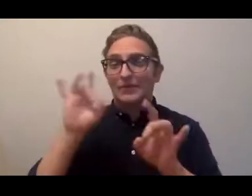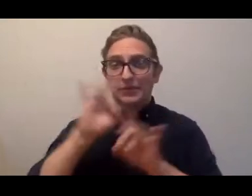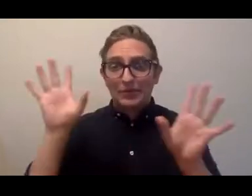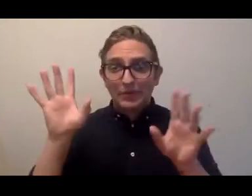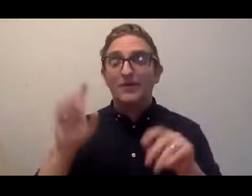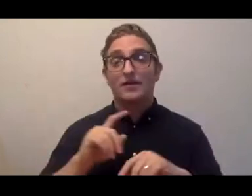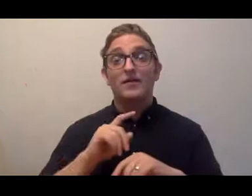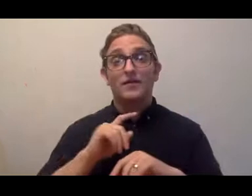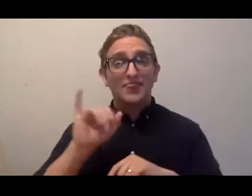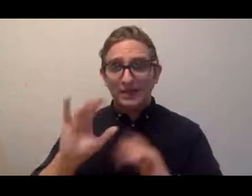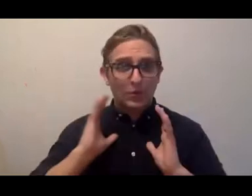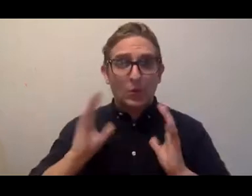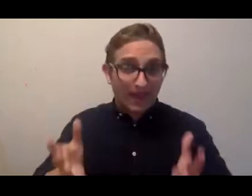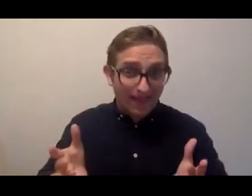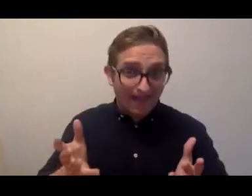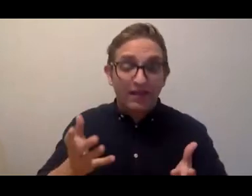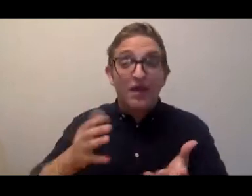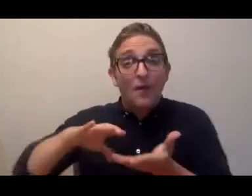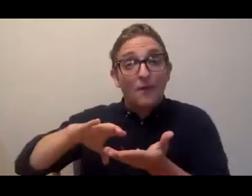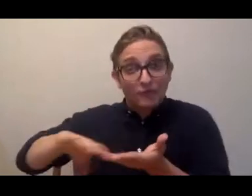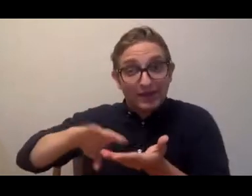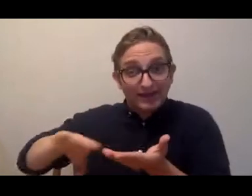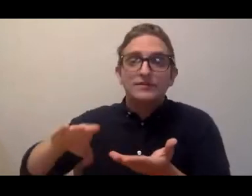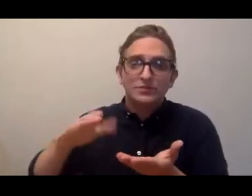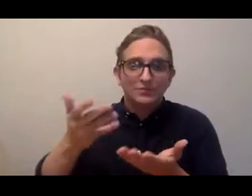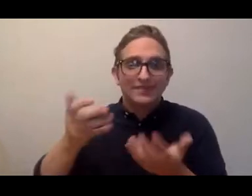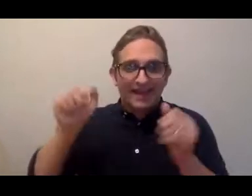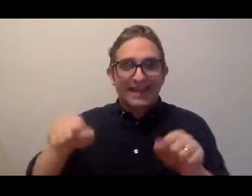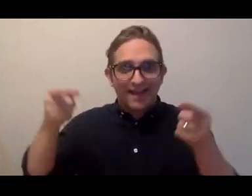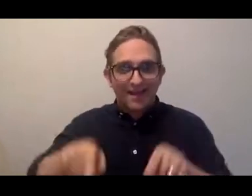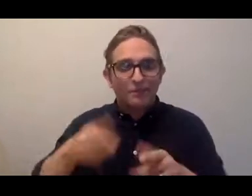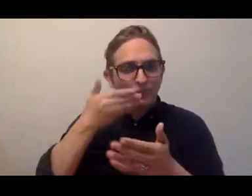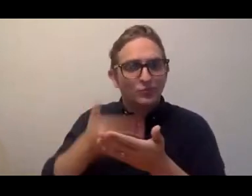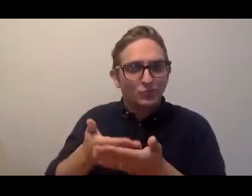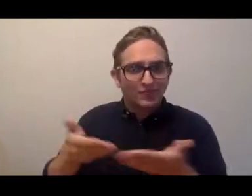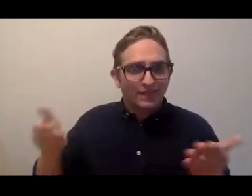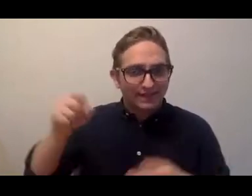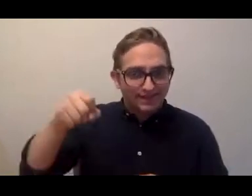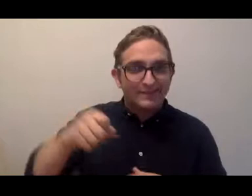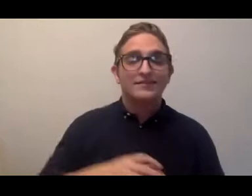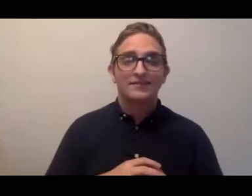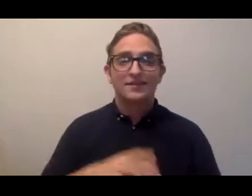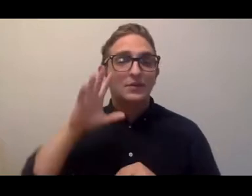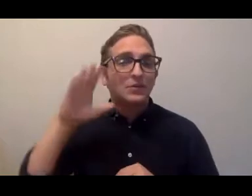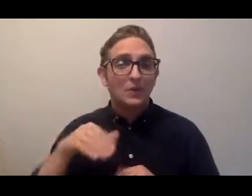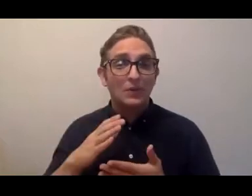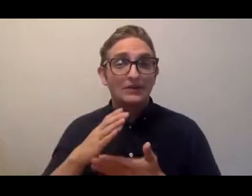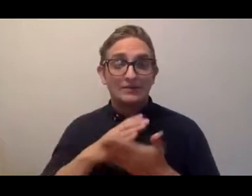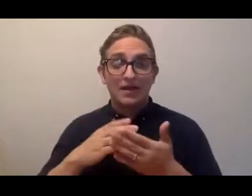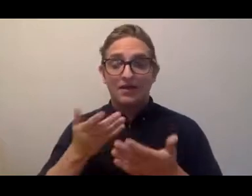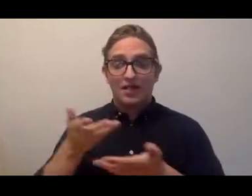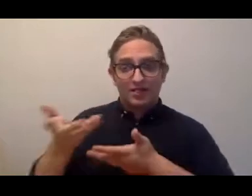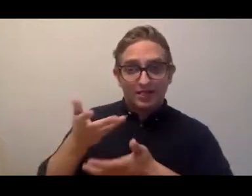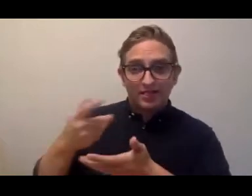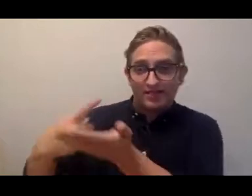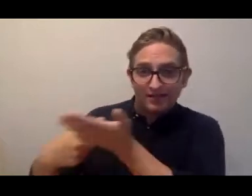And that's okay. Like, forgiveness is a good thing. Some tough, conversation on the back end, like, wow,